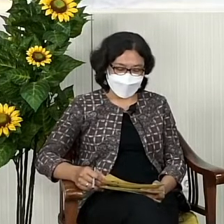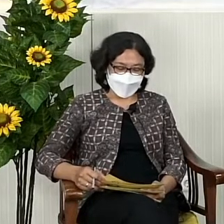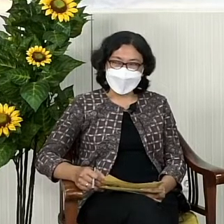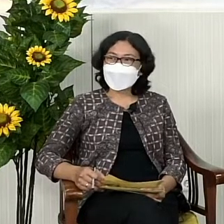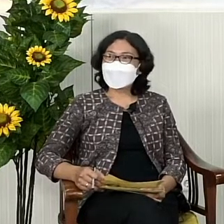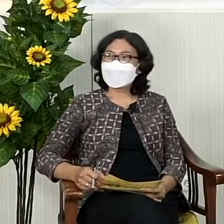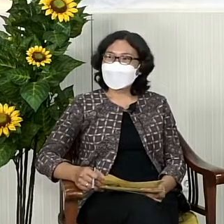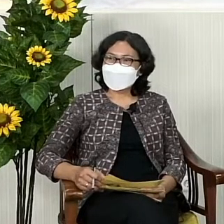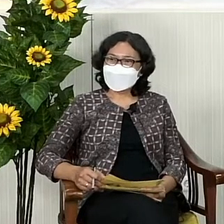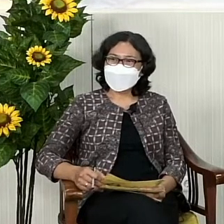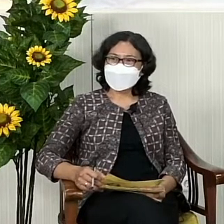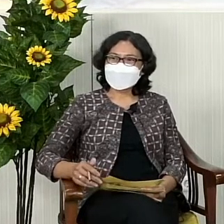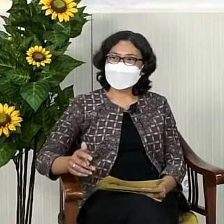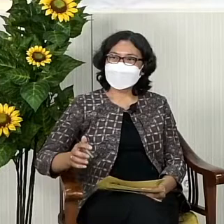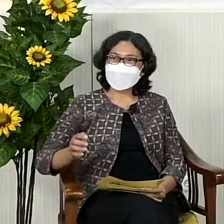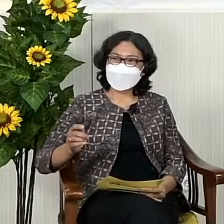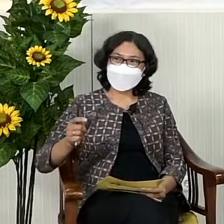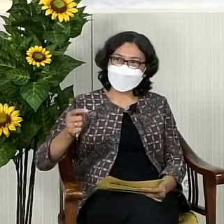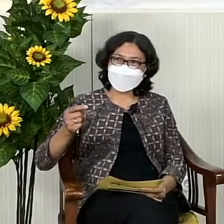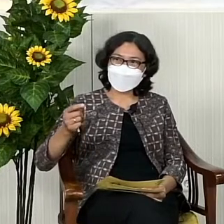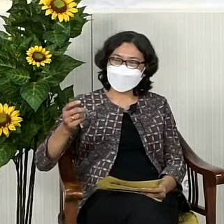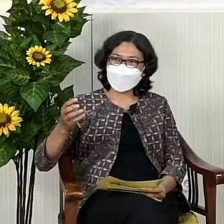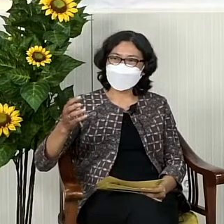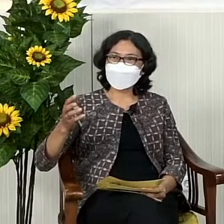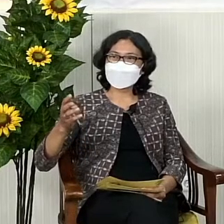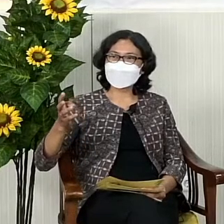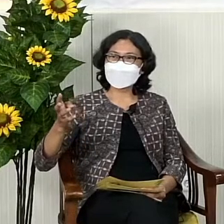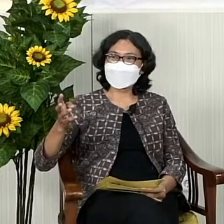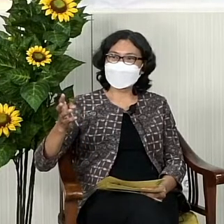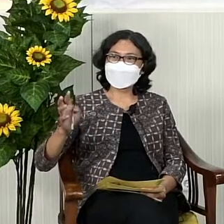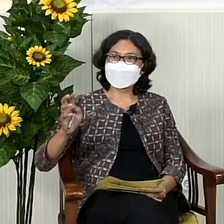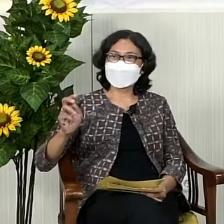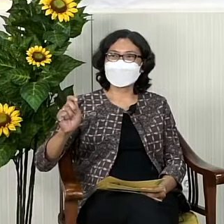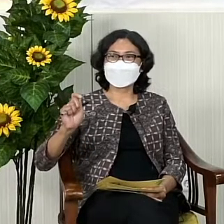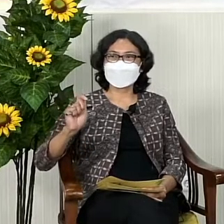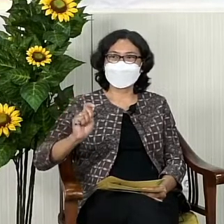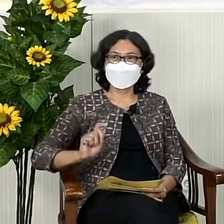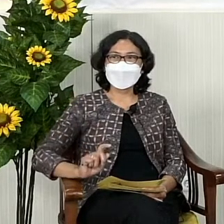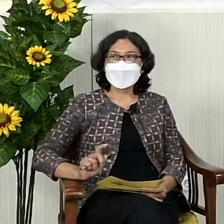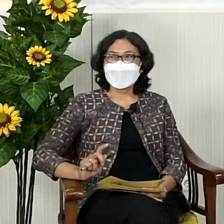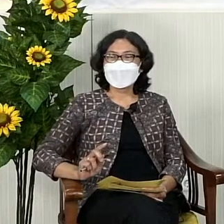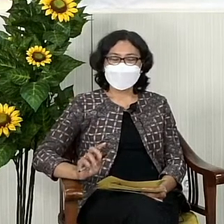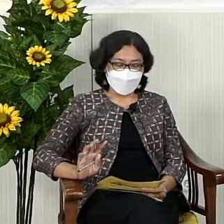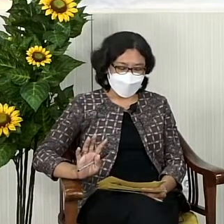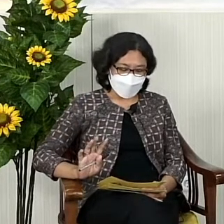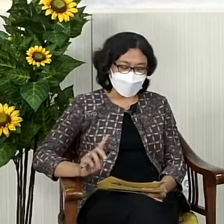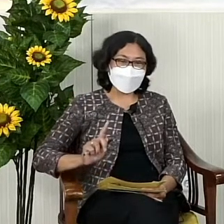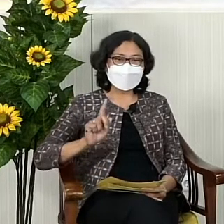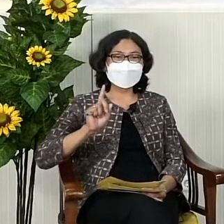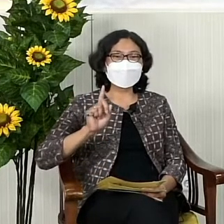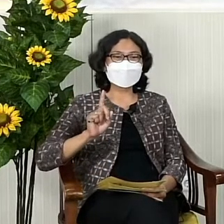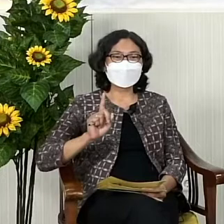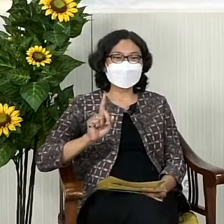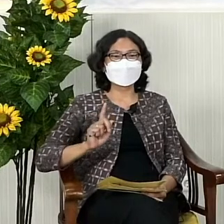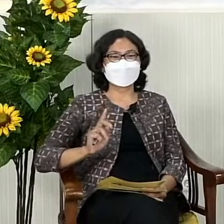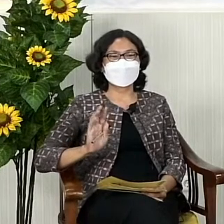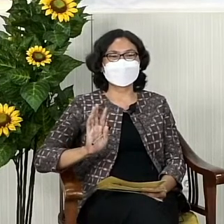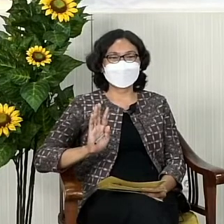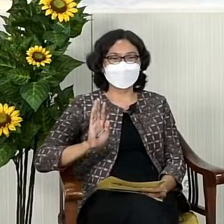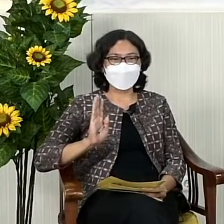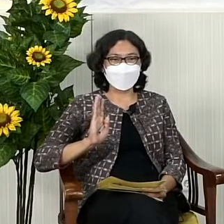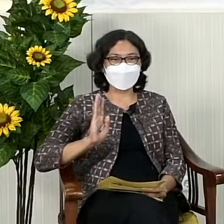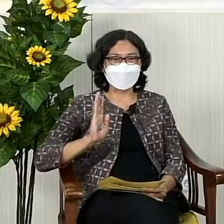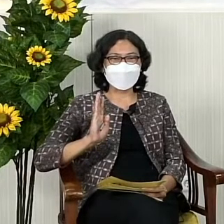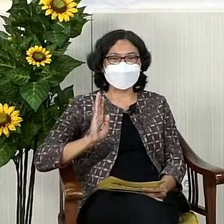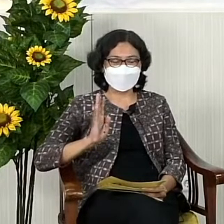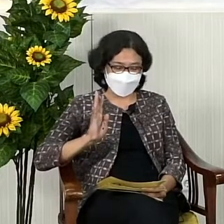comment. Okay, we still we have any question? Not enough. Okay, the last question I